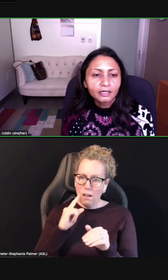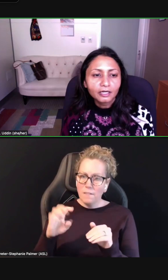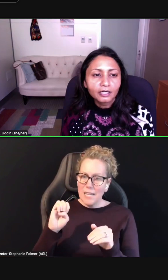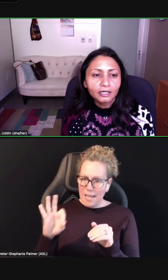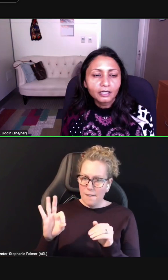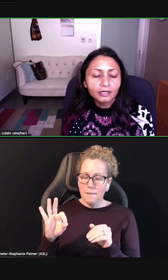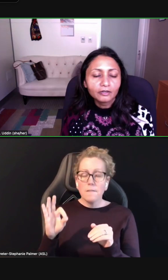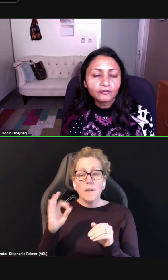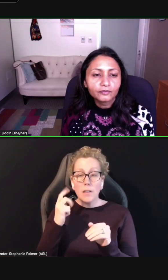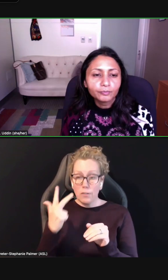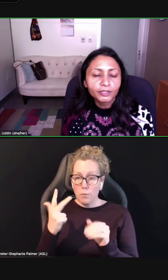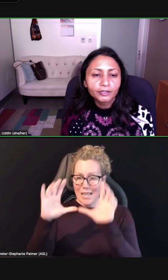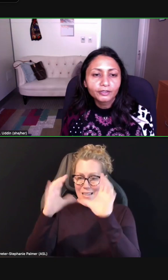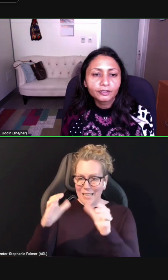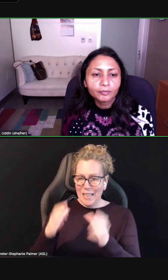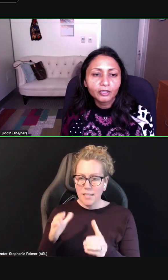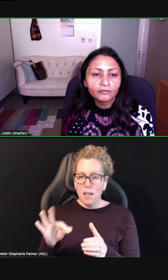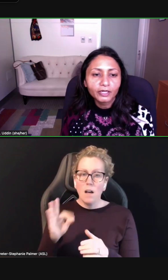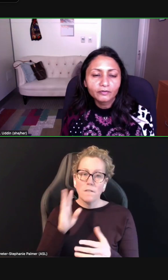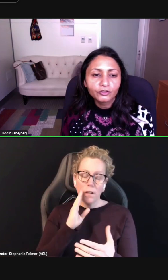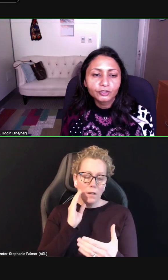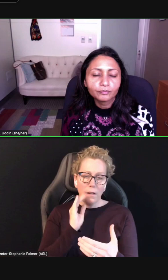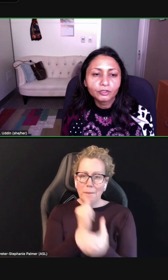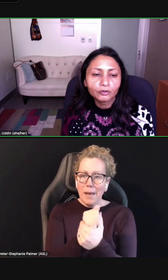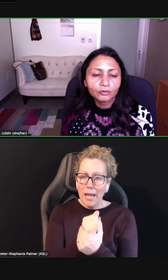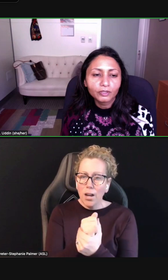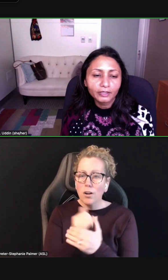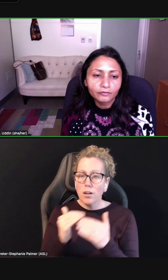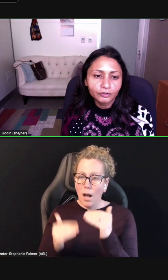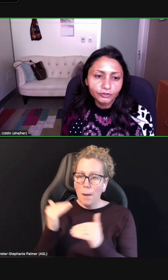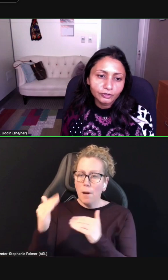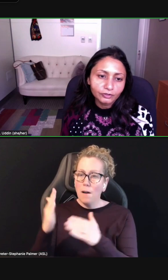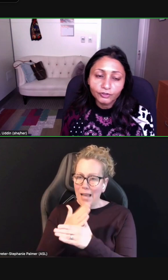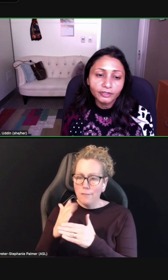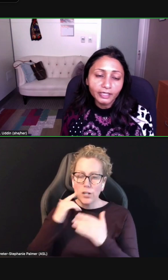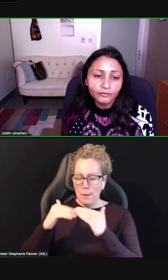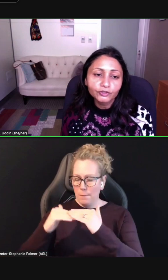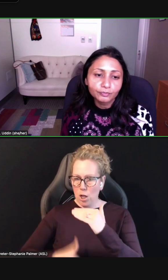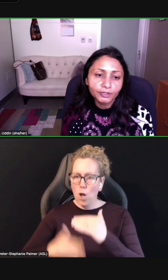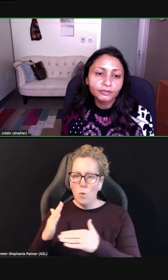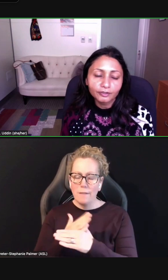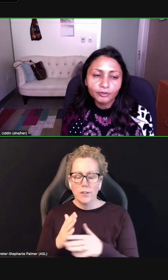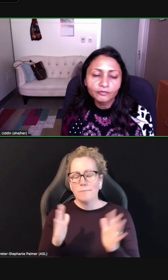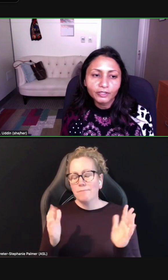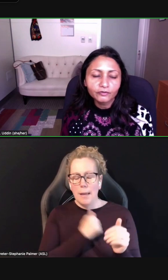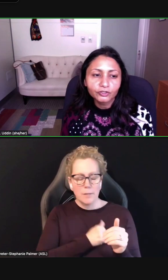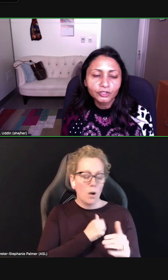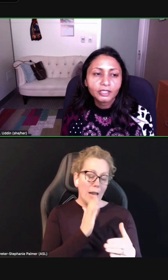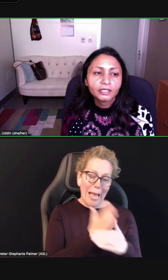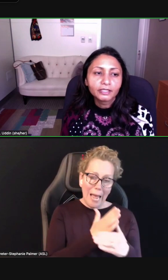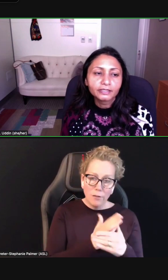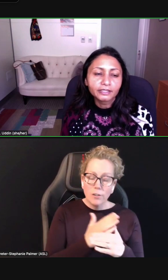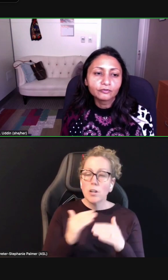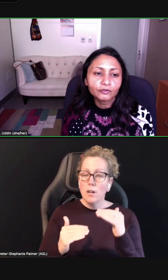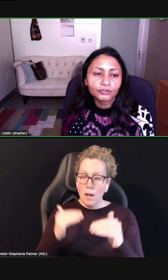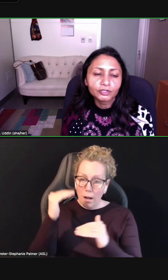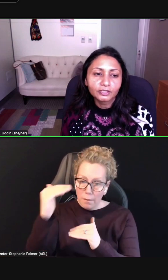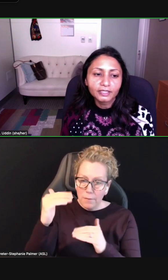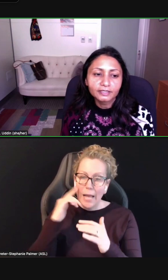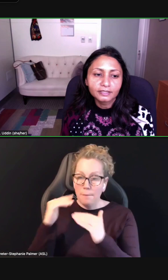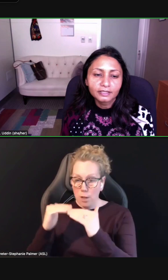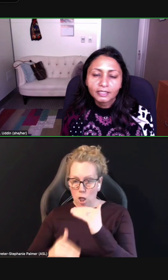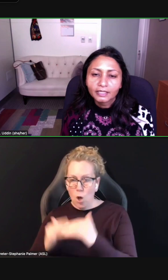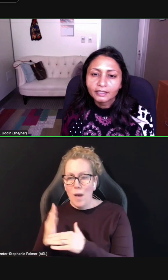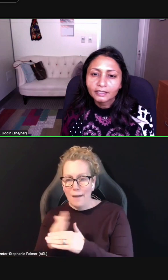classes of impaired, above average, and below average, average, impaired, and above average executive